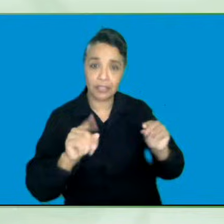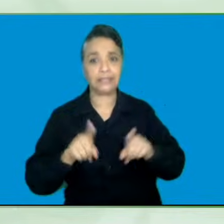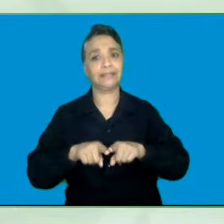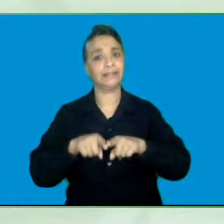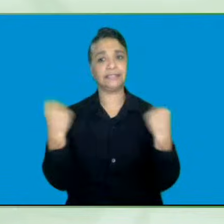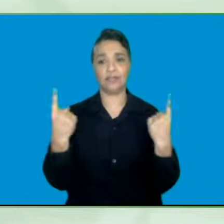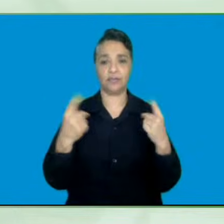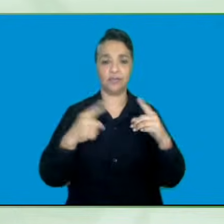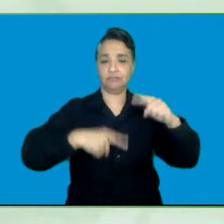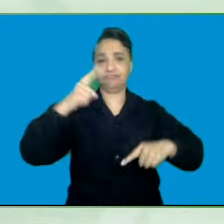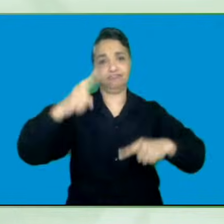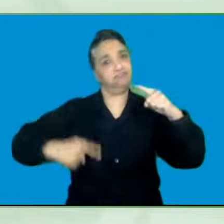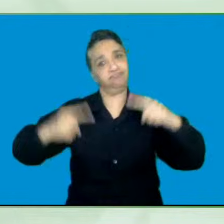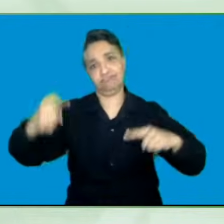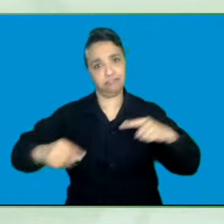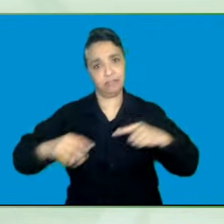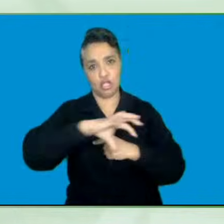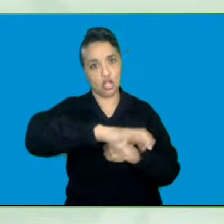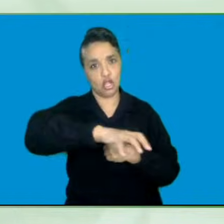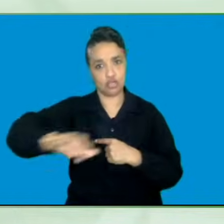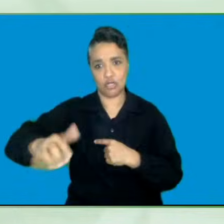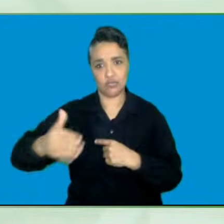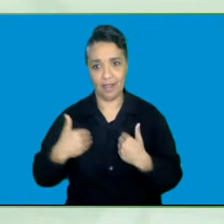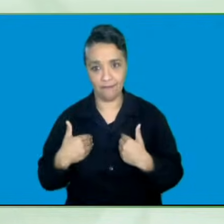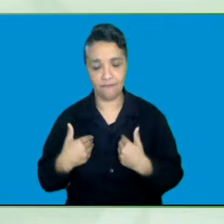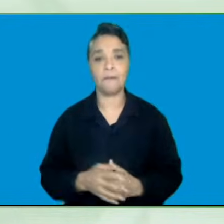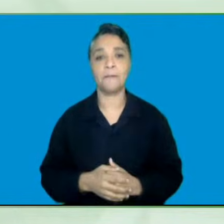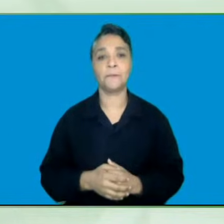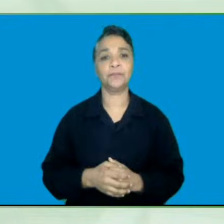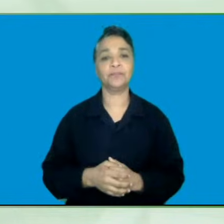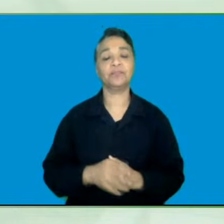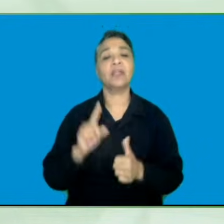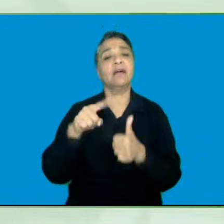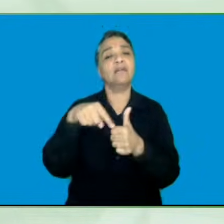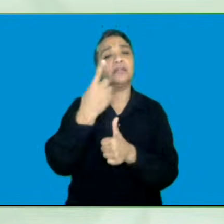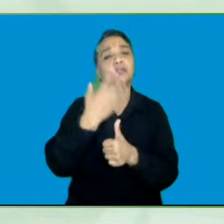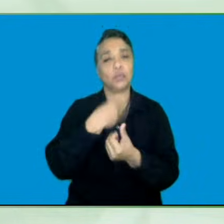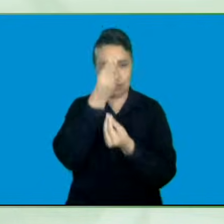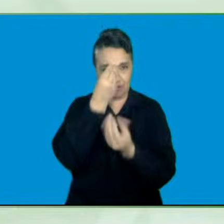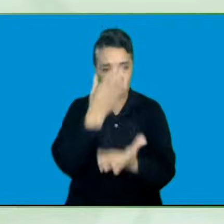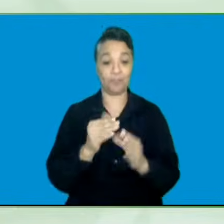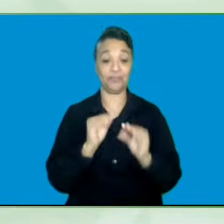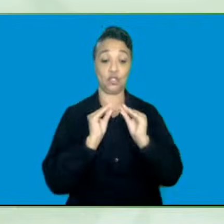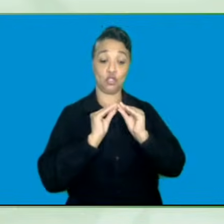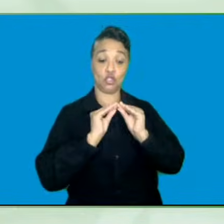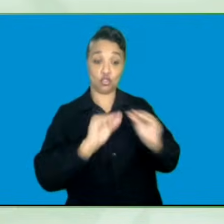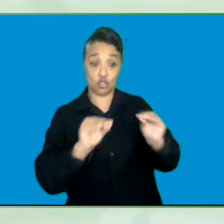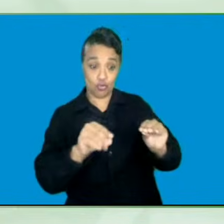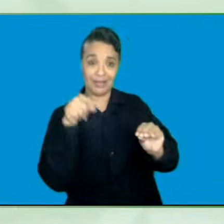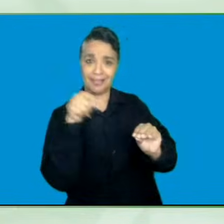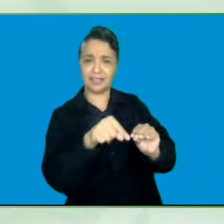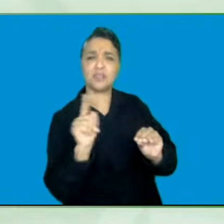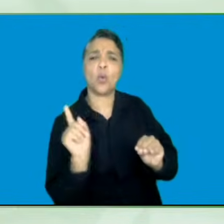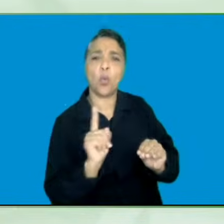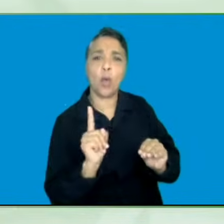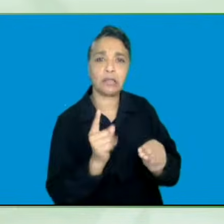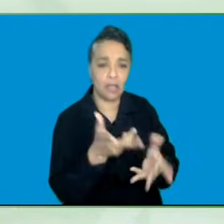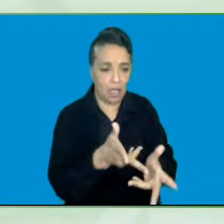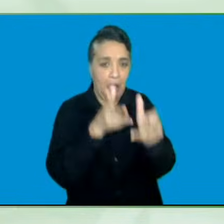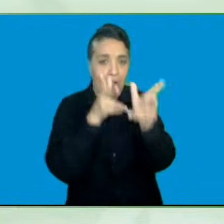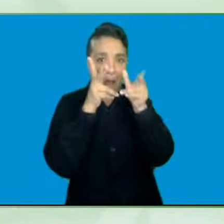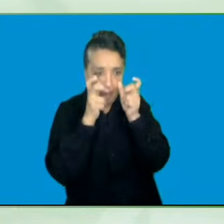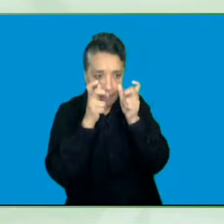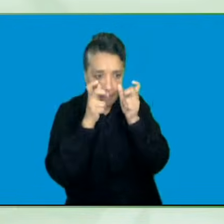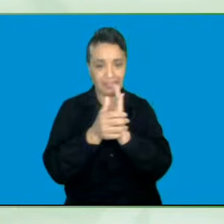countries. And essentially, I'm talking about training that aims to equip students with practical job-specific